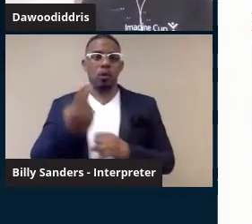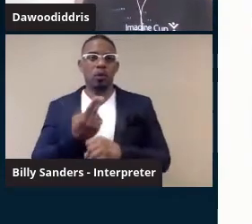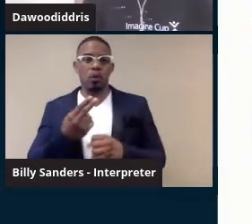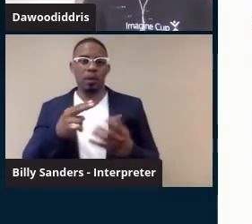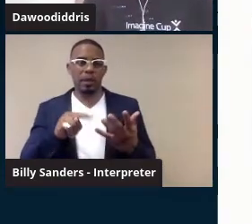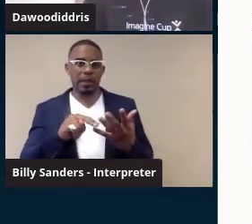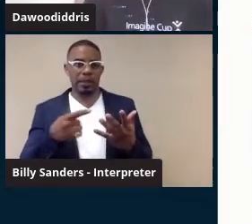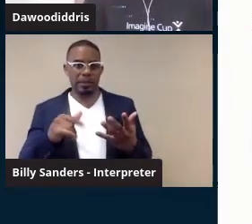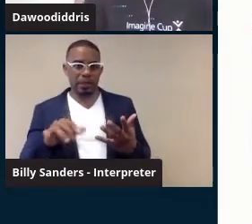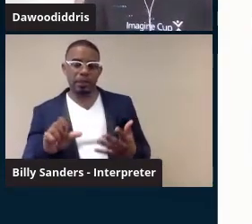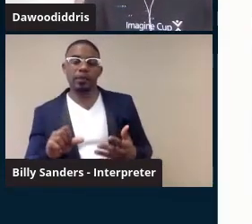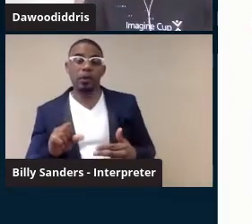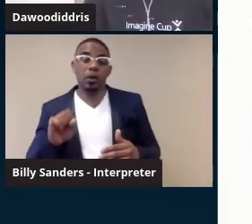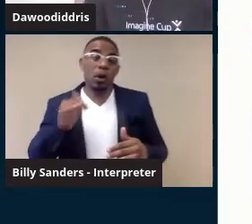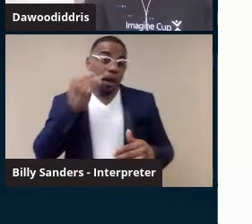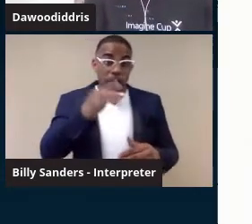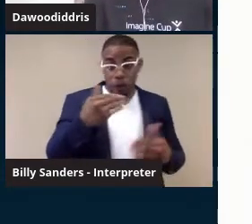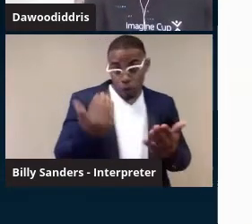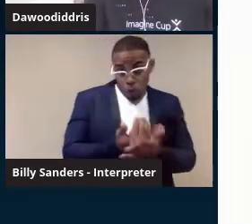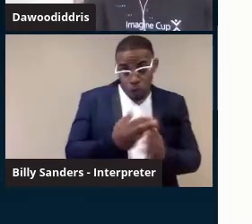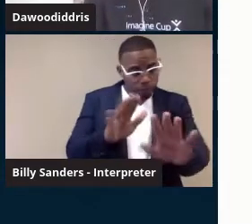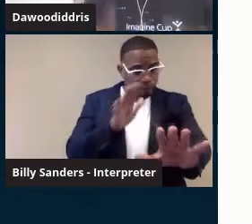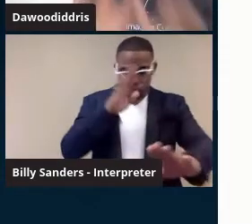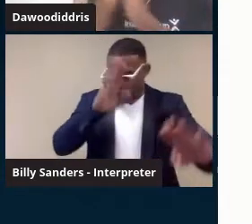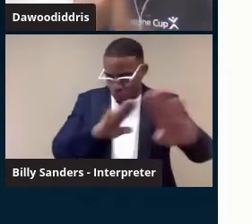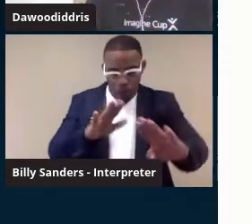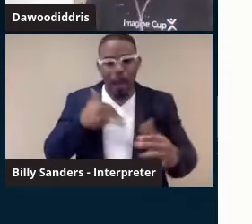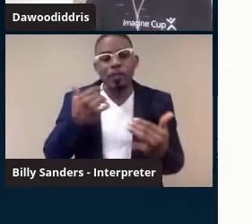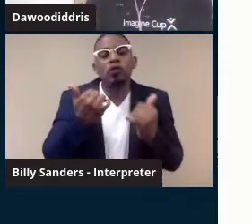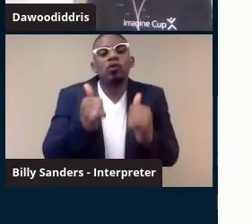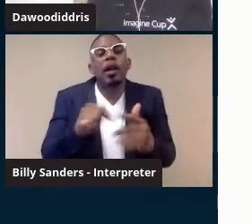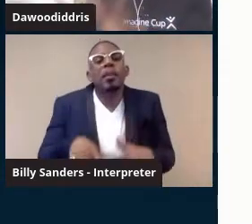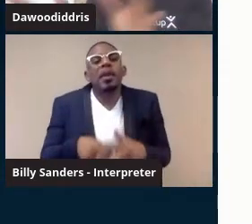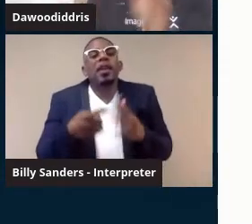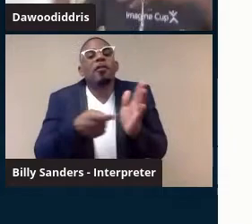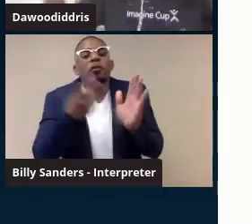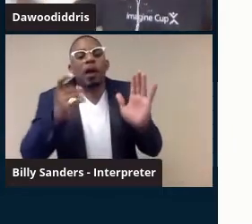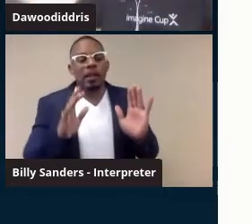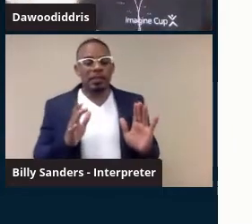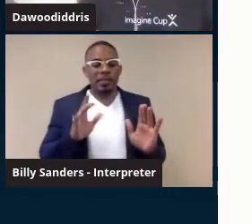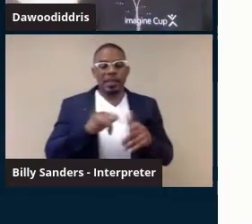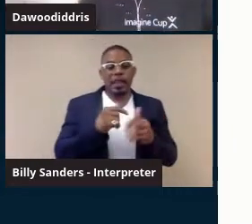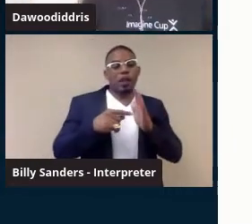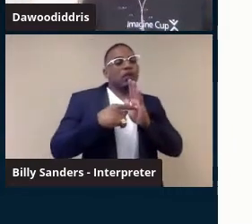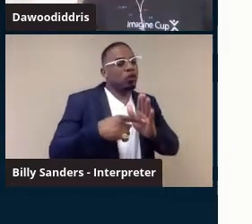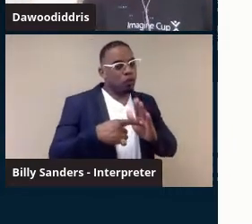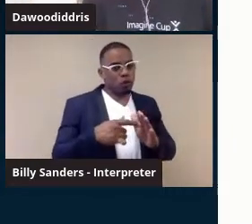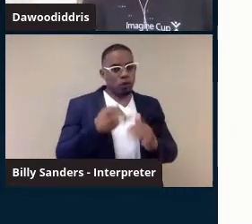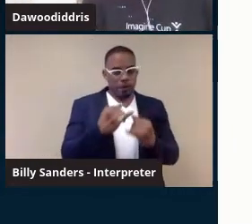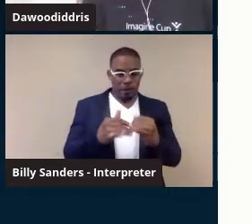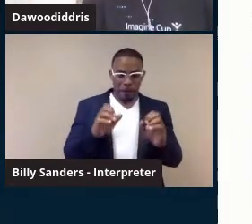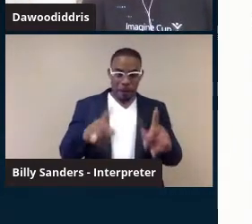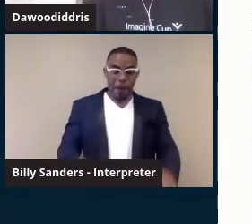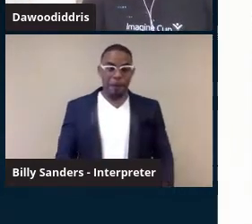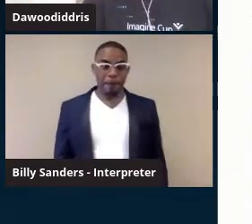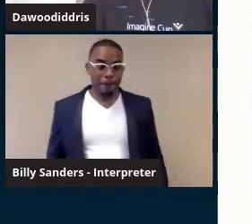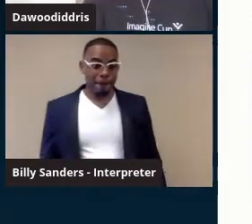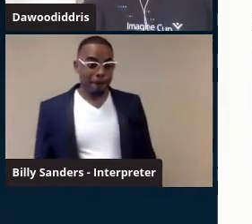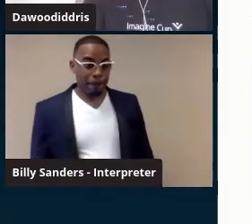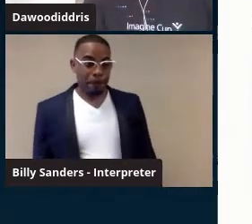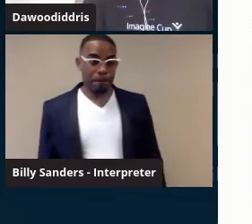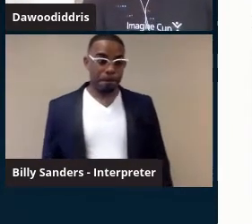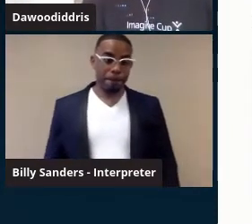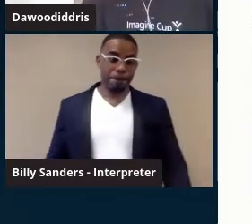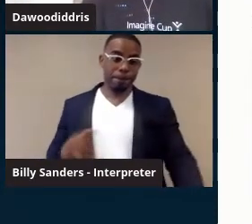our database. All right. So if you are new to it, don't worry. I'll just try to begin from scratch, and then I'll show you the final product. All right. So